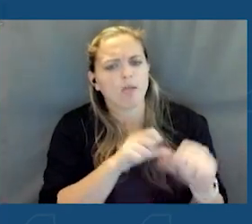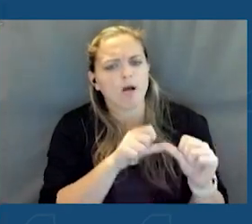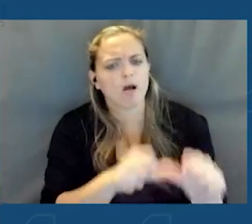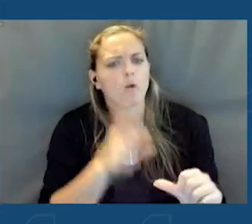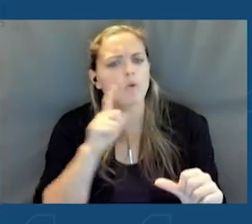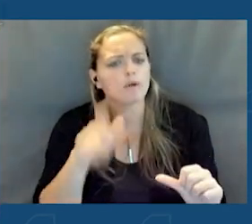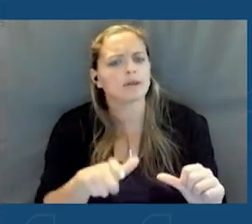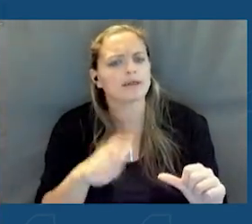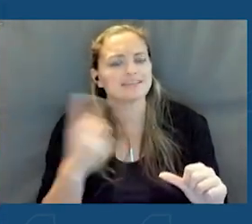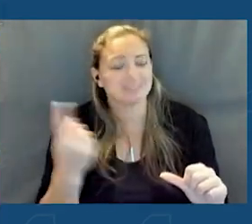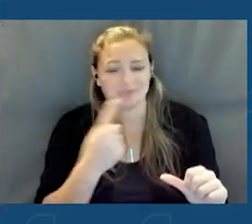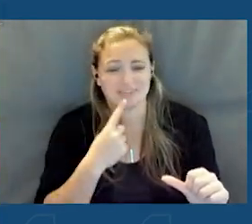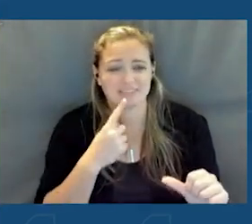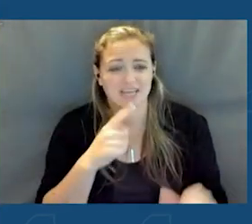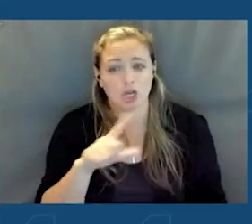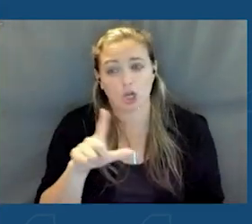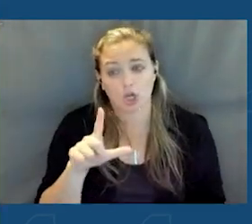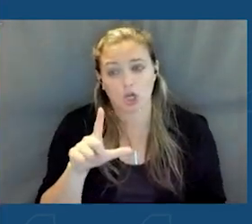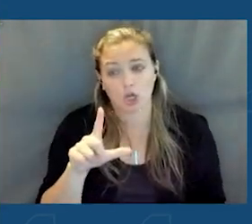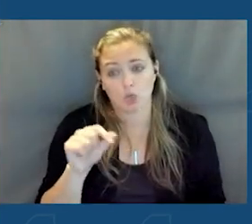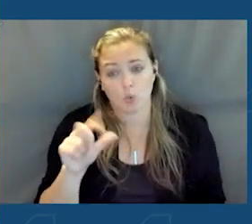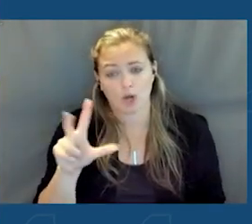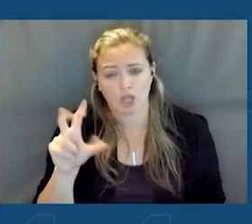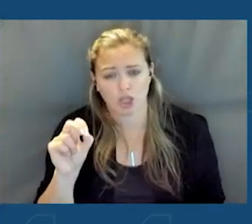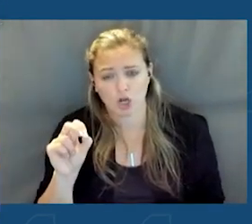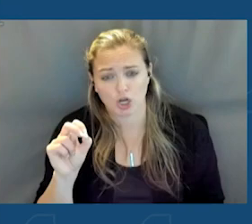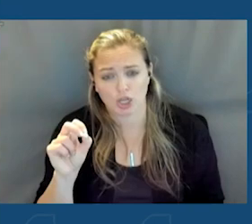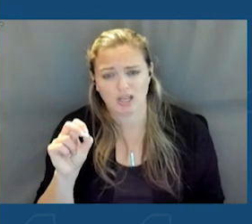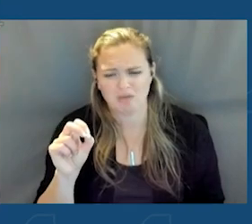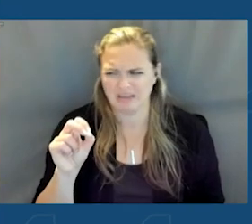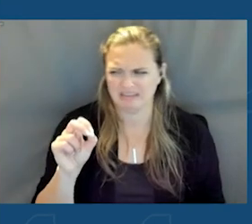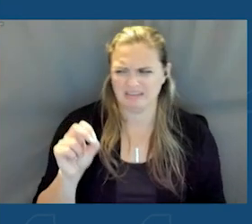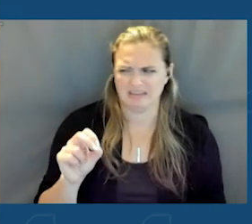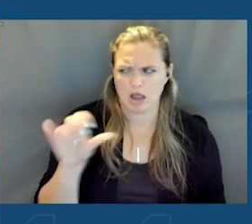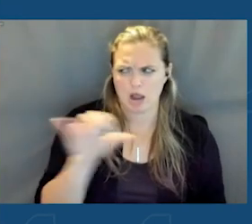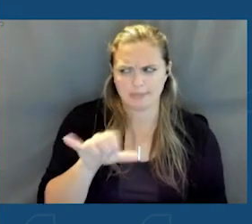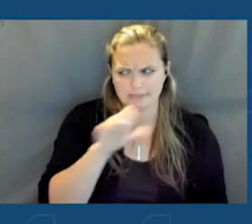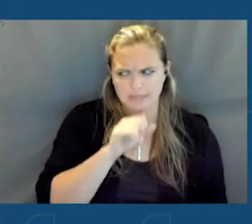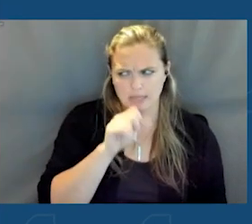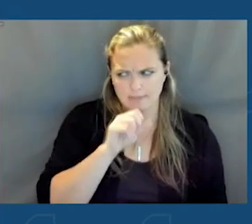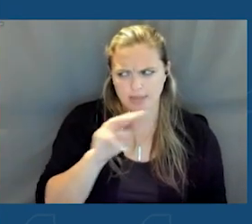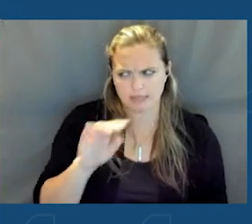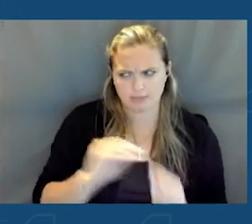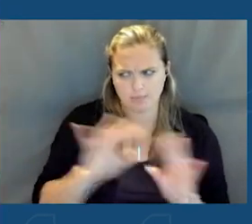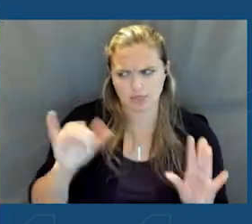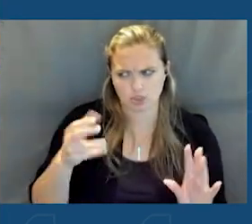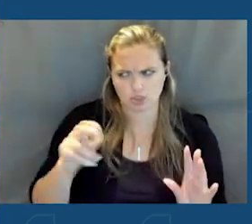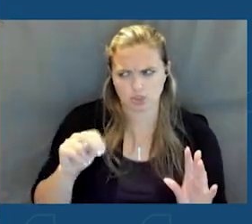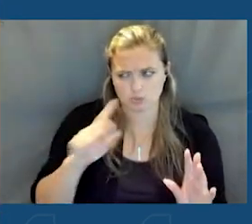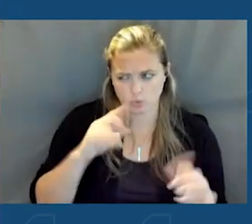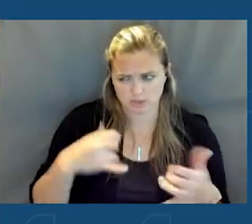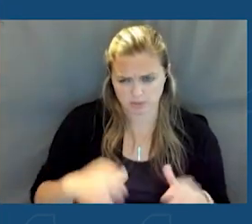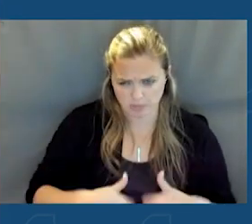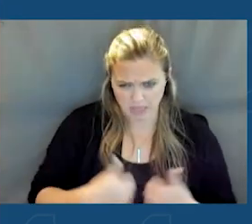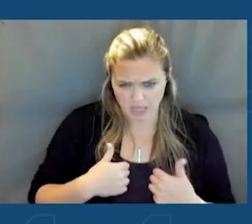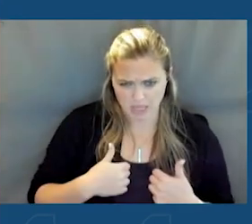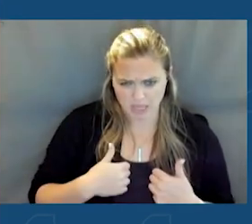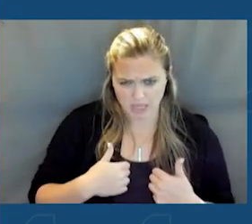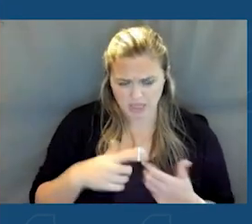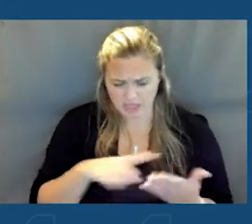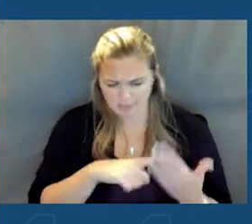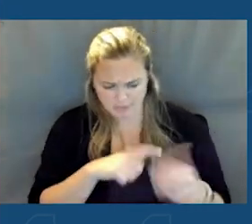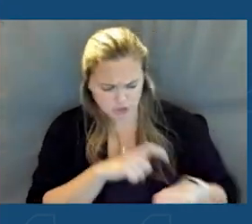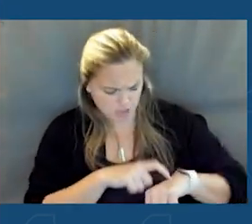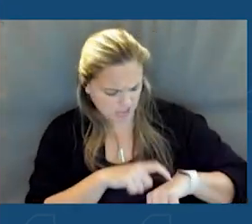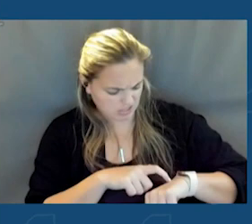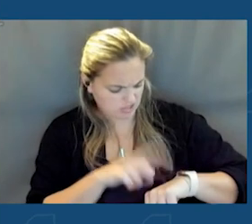said, 2030. I said, I don't know. I'm the same age as Magic Johnson. I'm not sure I'm going to be alive by then. Okay, let me check my watch here. How long is